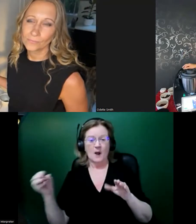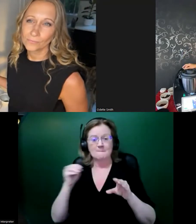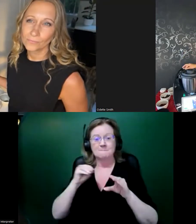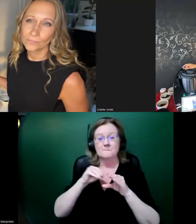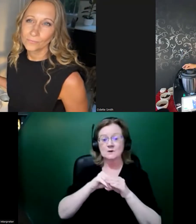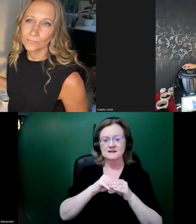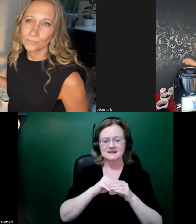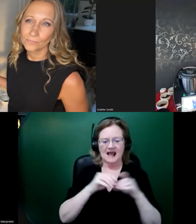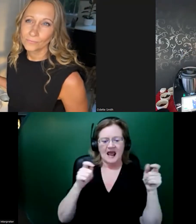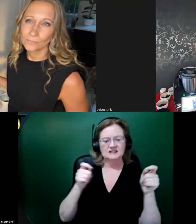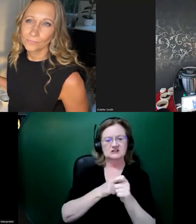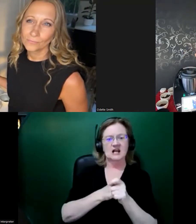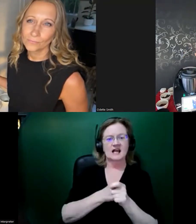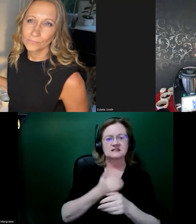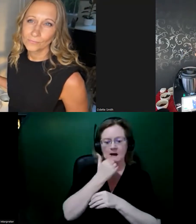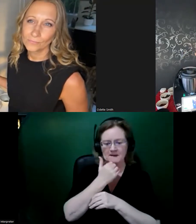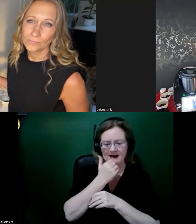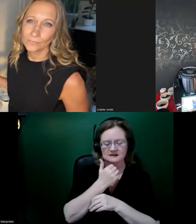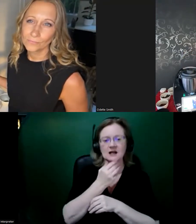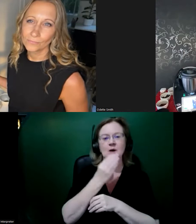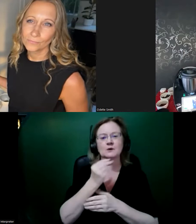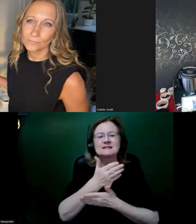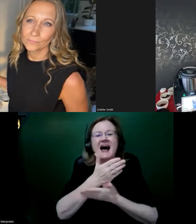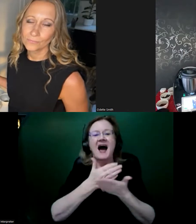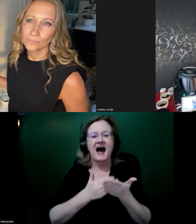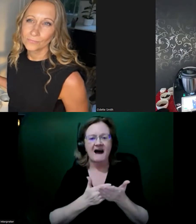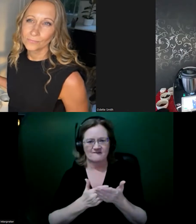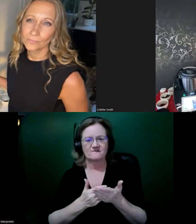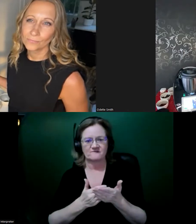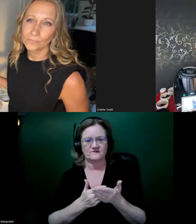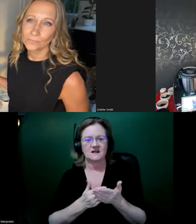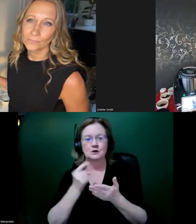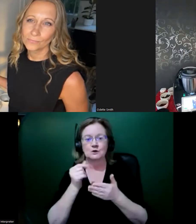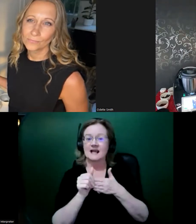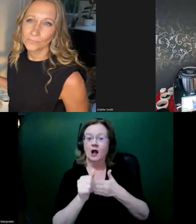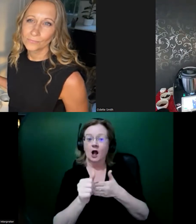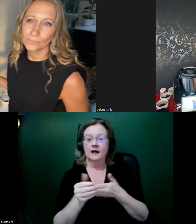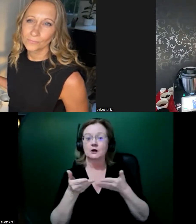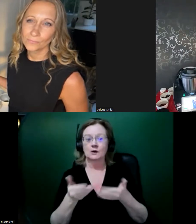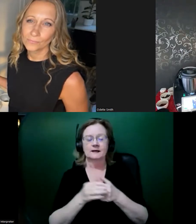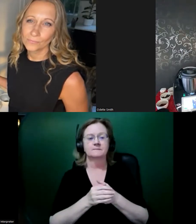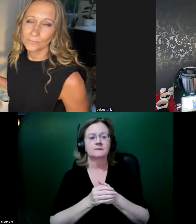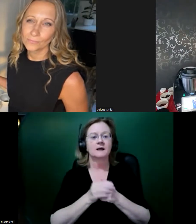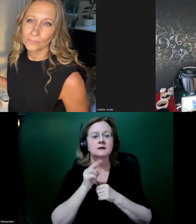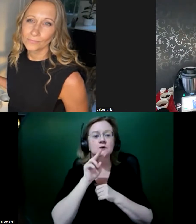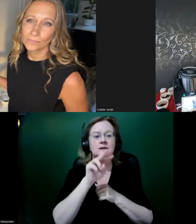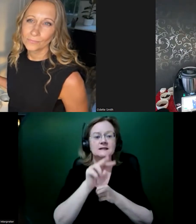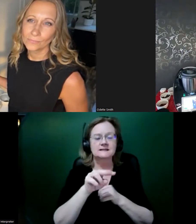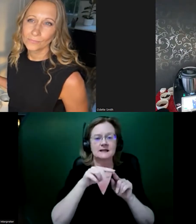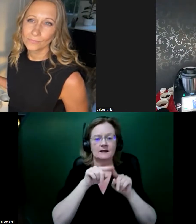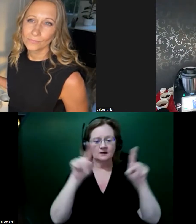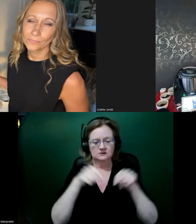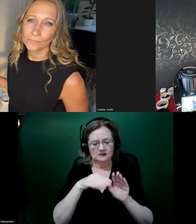make half a batch using guided cooking. So here we go. So on the screen, we've got the recipe, and I've renamed it